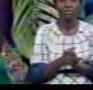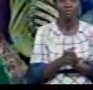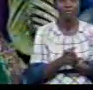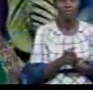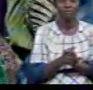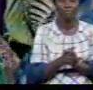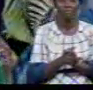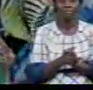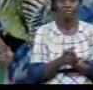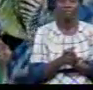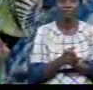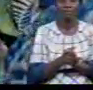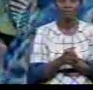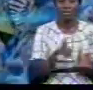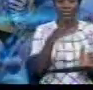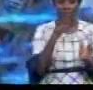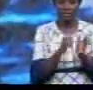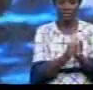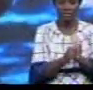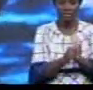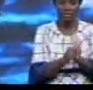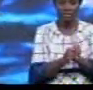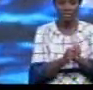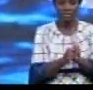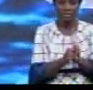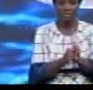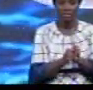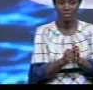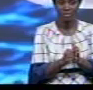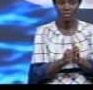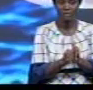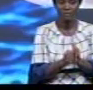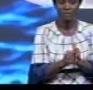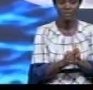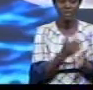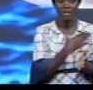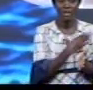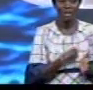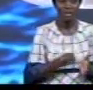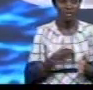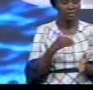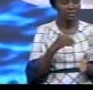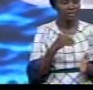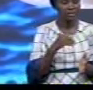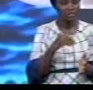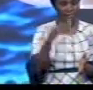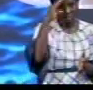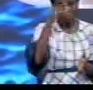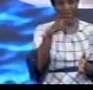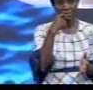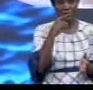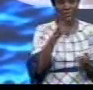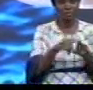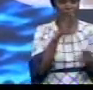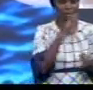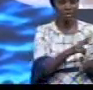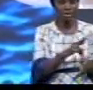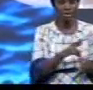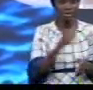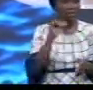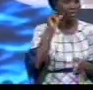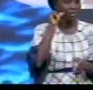In verse 34, it says, and he cried, said unto her, the woman, daughter, thy